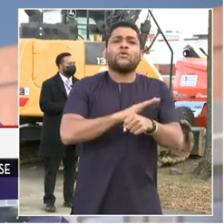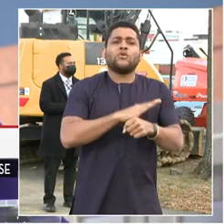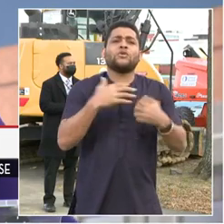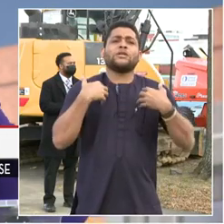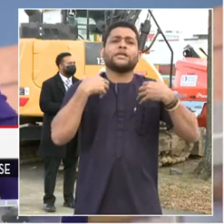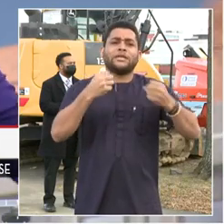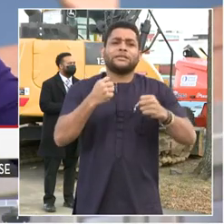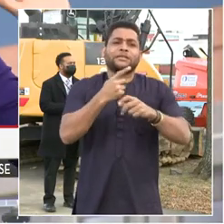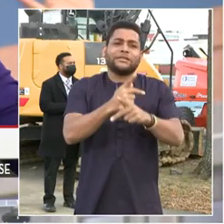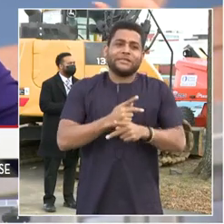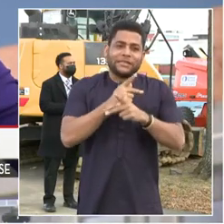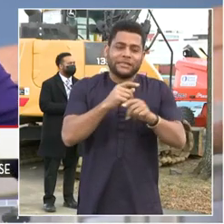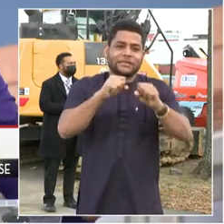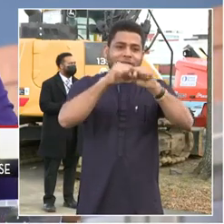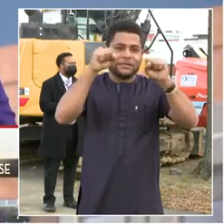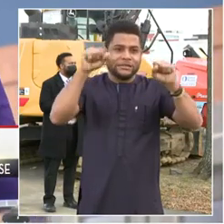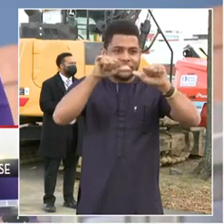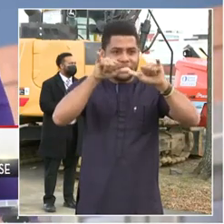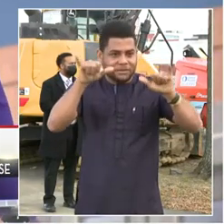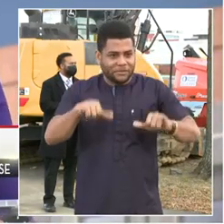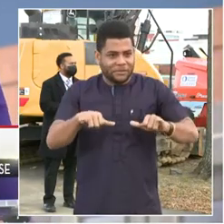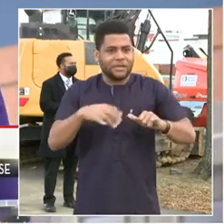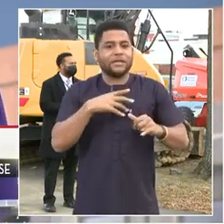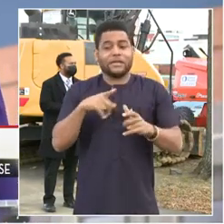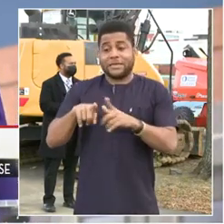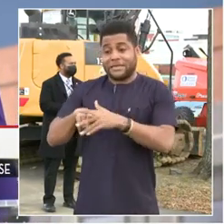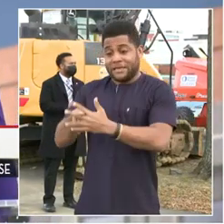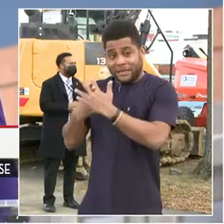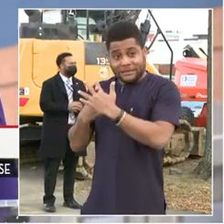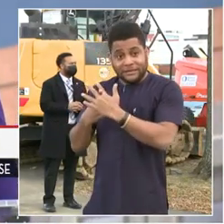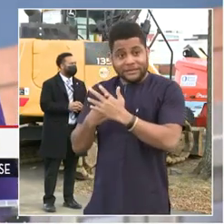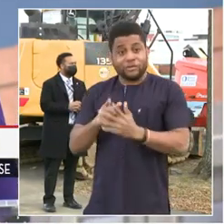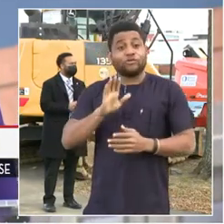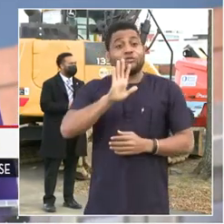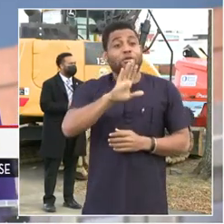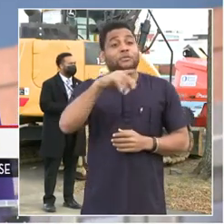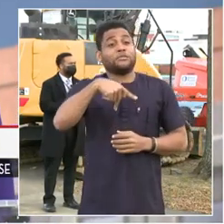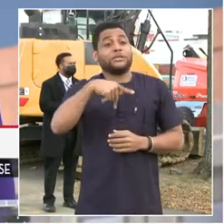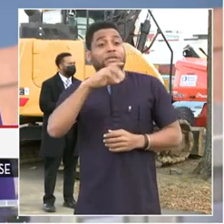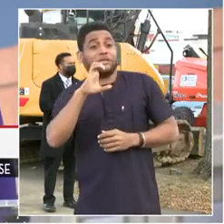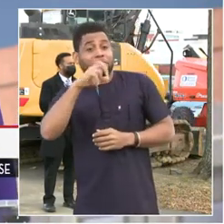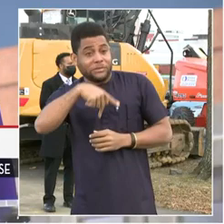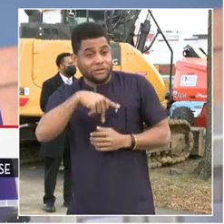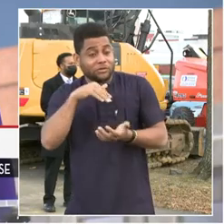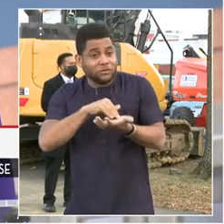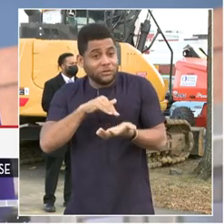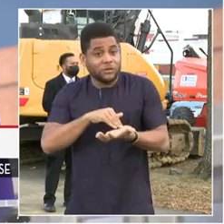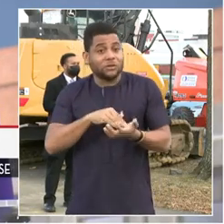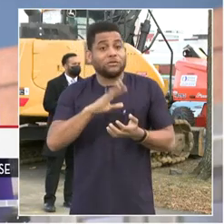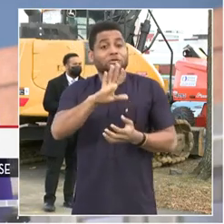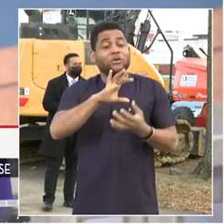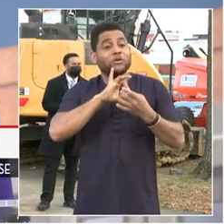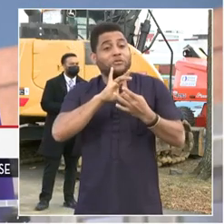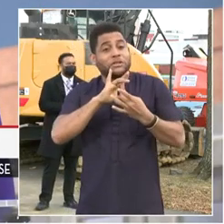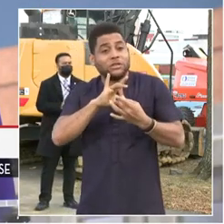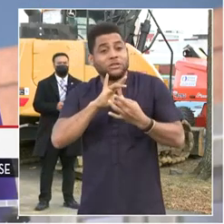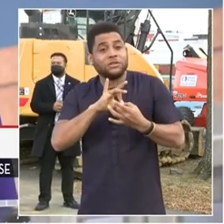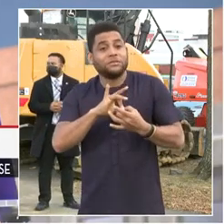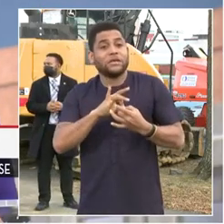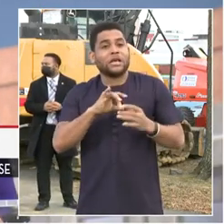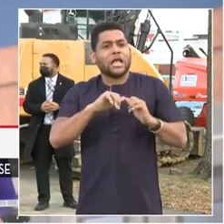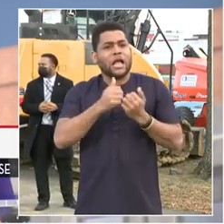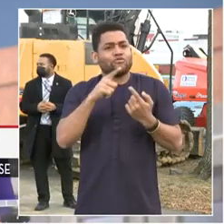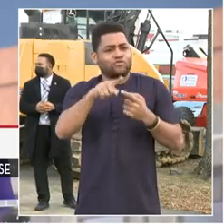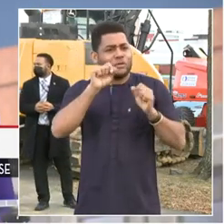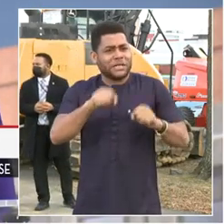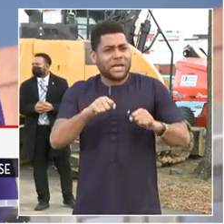system, starting with your primary care doctor and your relationship with that primary doctor, and using